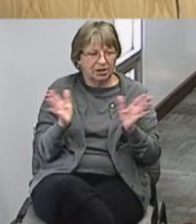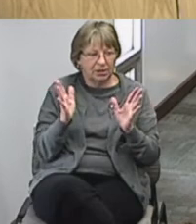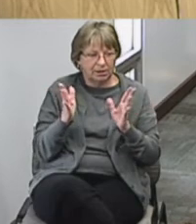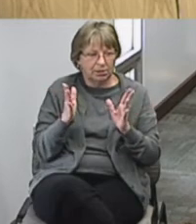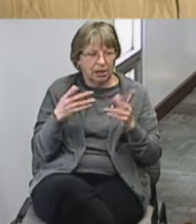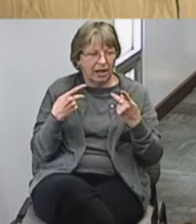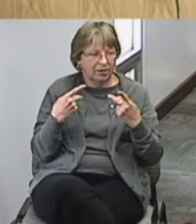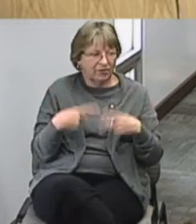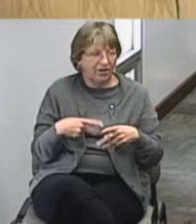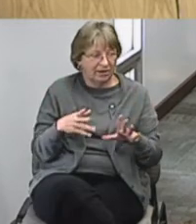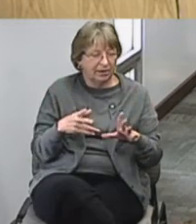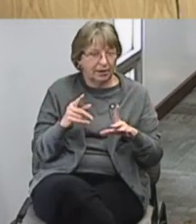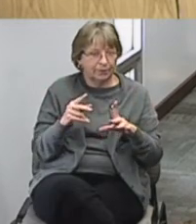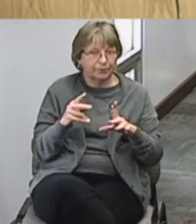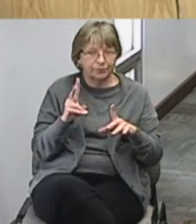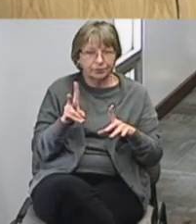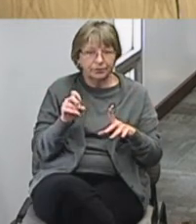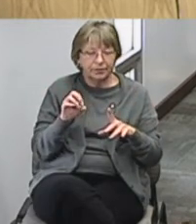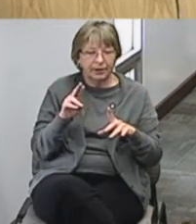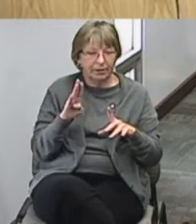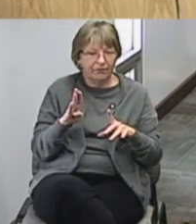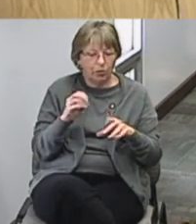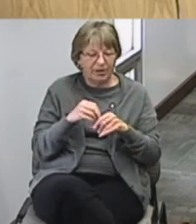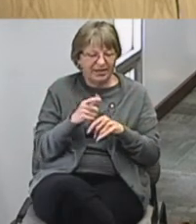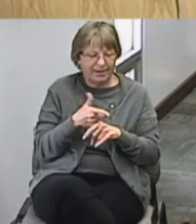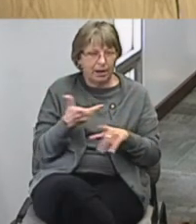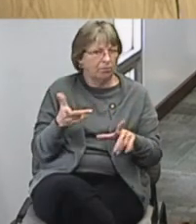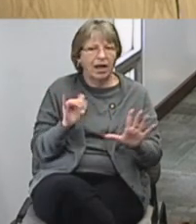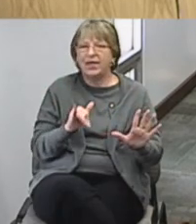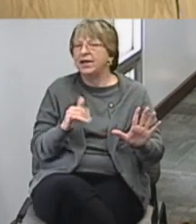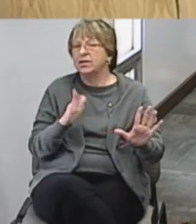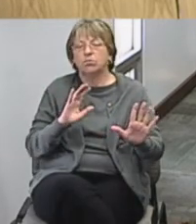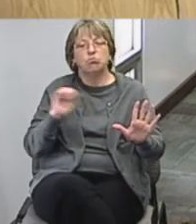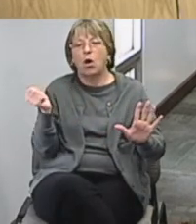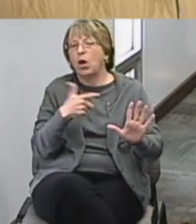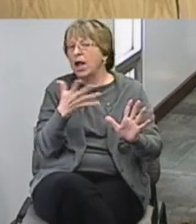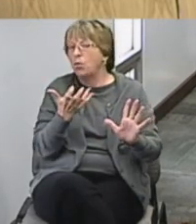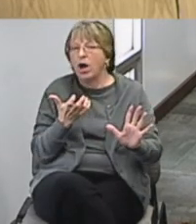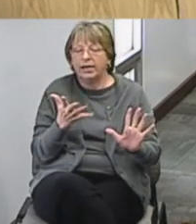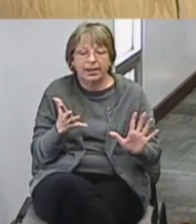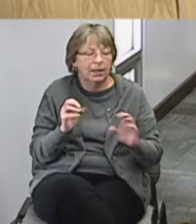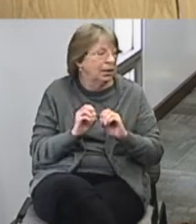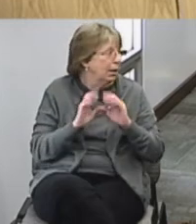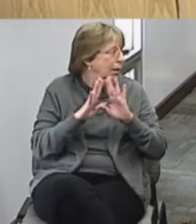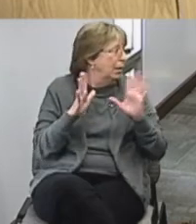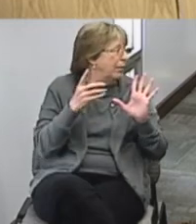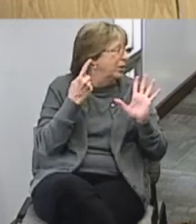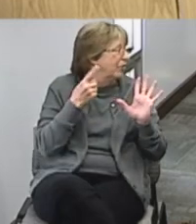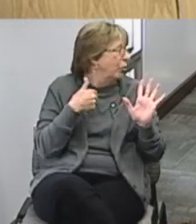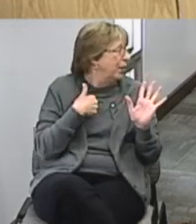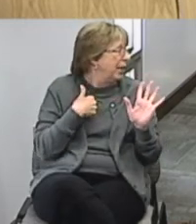the verbiage retention The verbiage is retention. That's all I was striving for. Clarification for me,